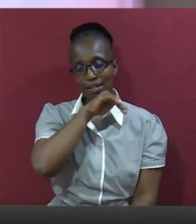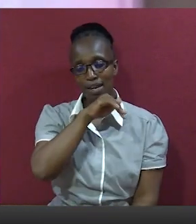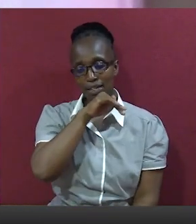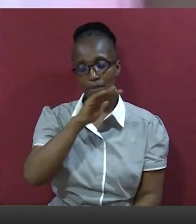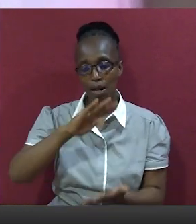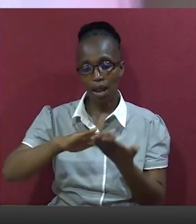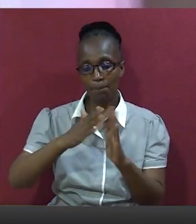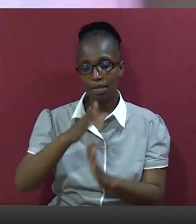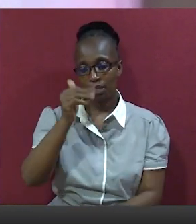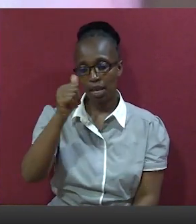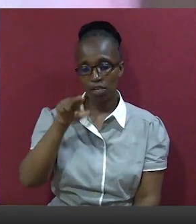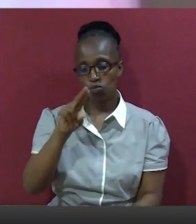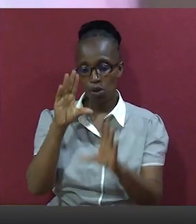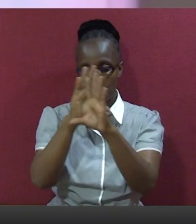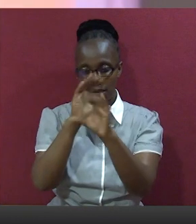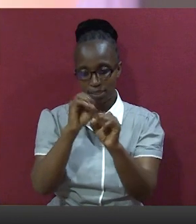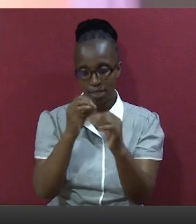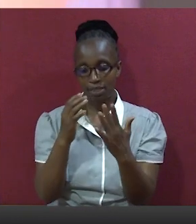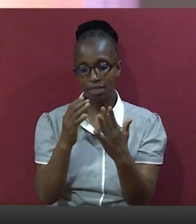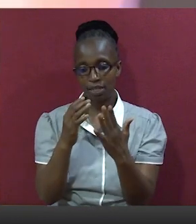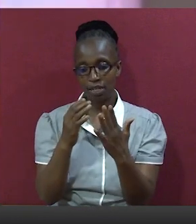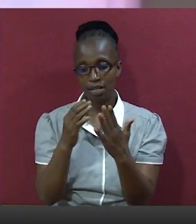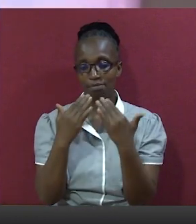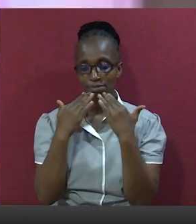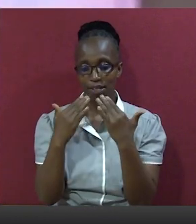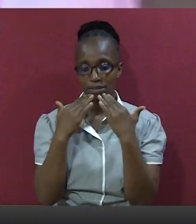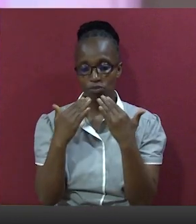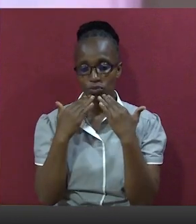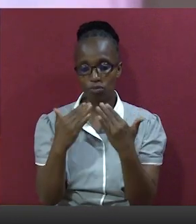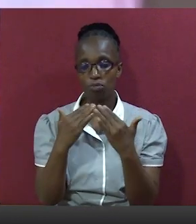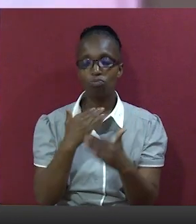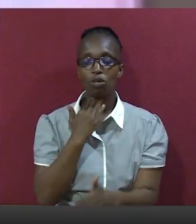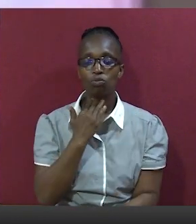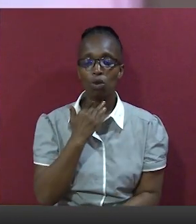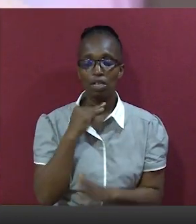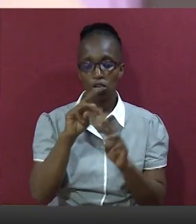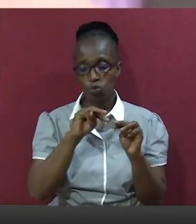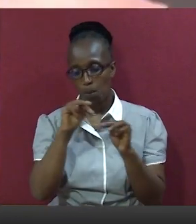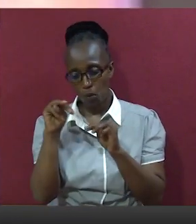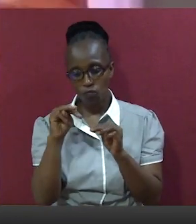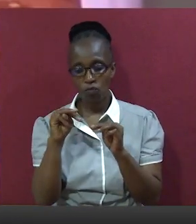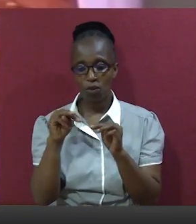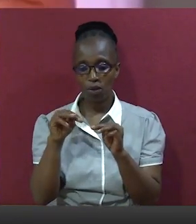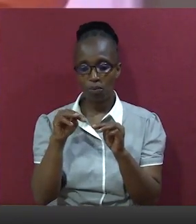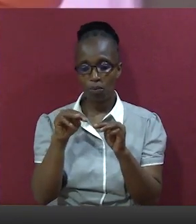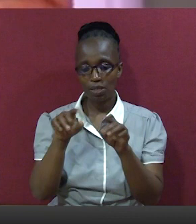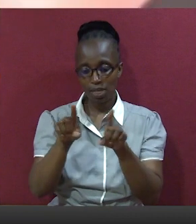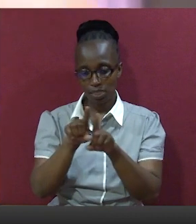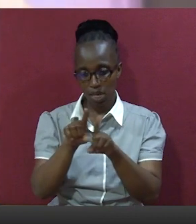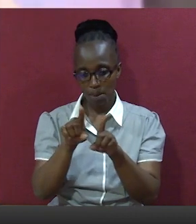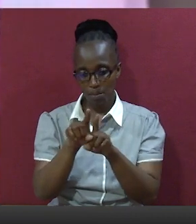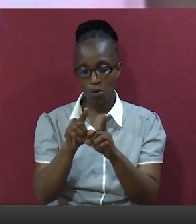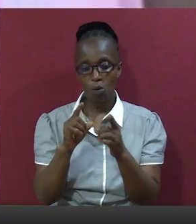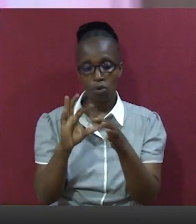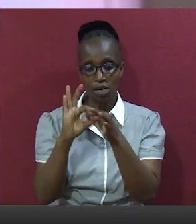you for your support and for pushing that for us. Asante sana, tunataka kusonga na hiyo mbele,